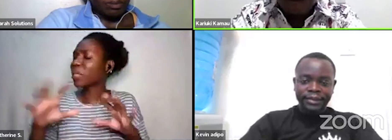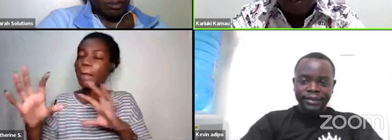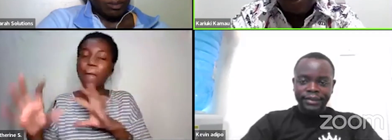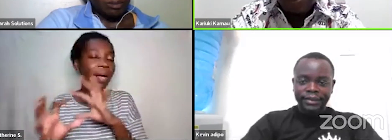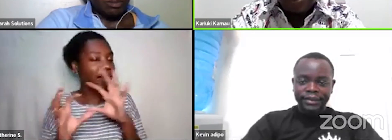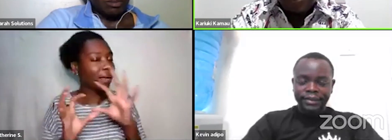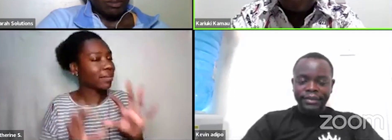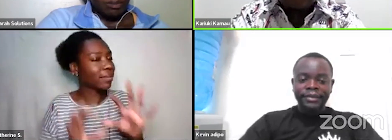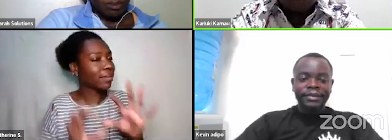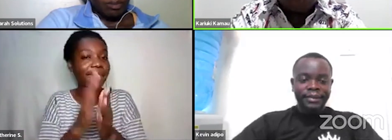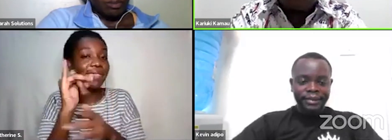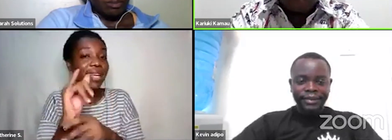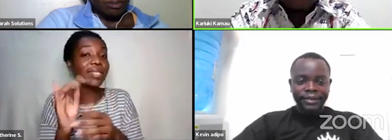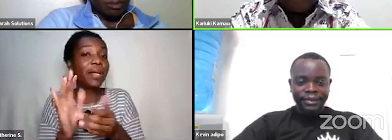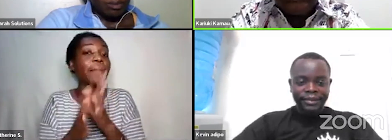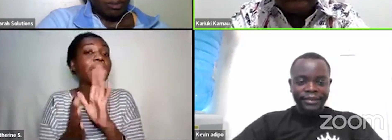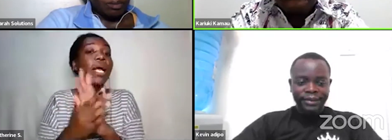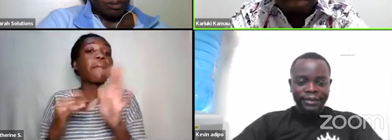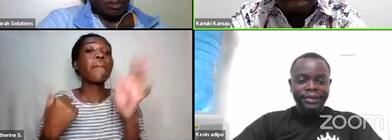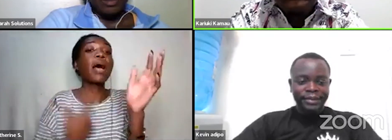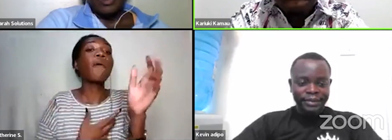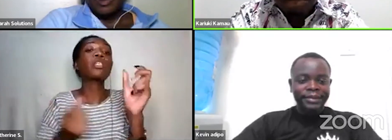been our strong point.